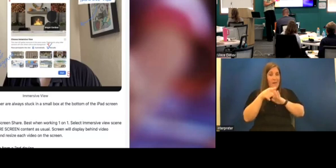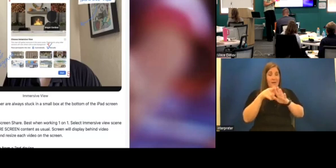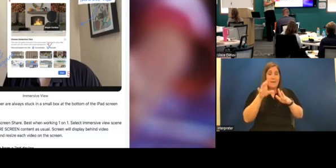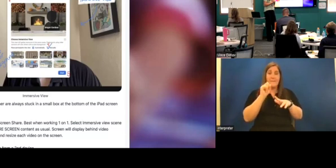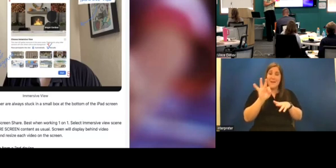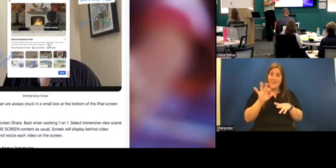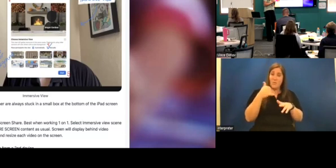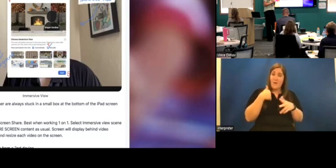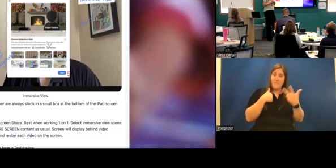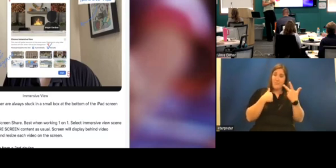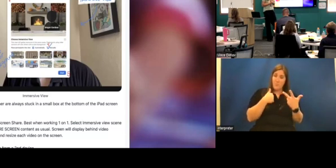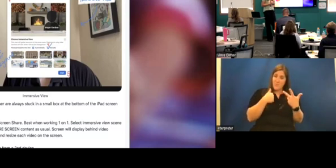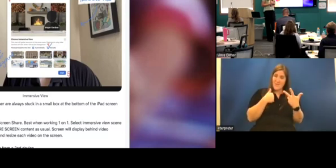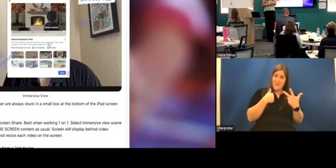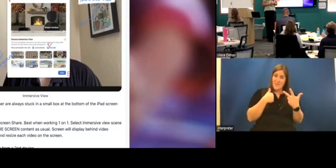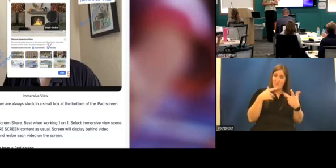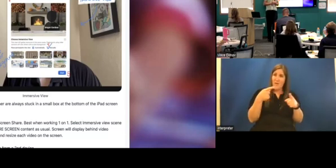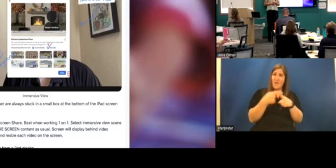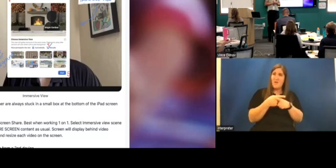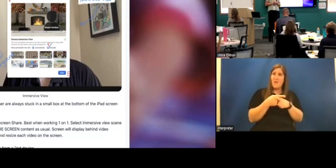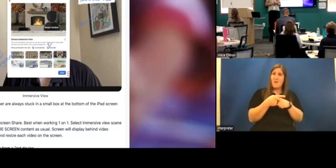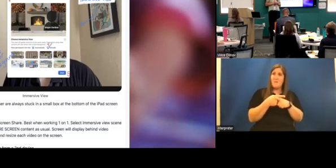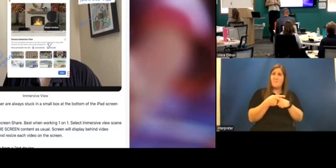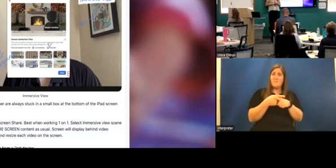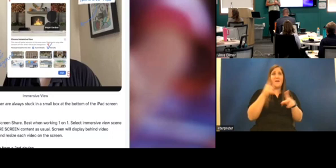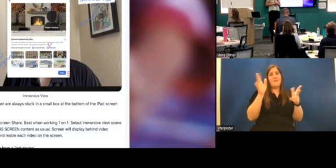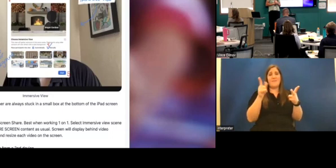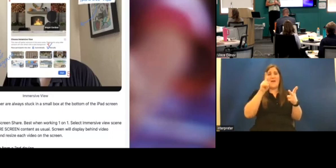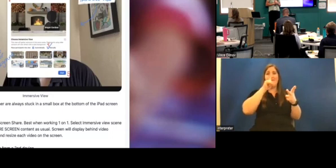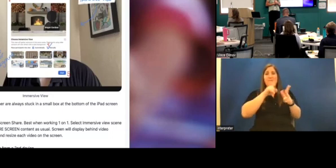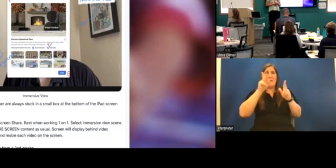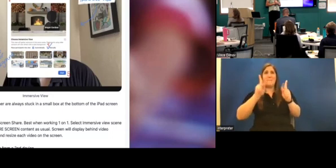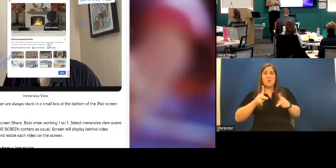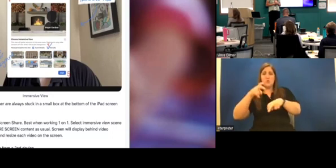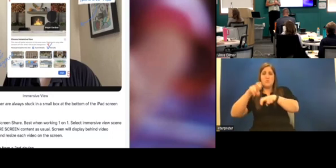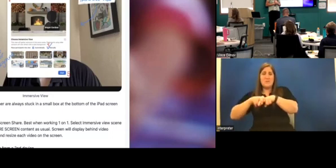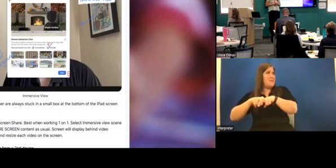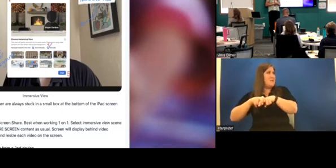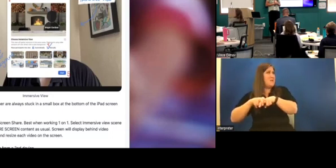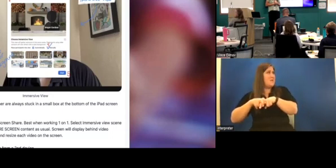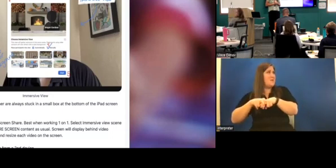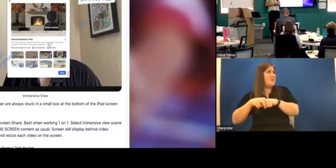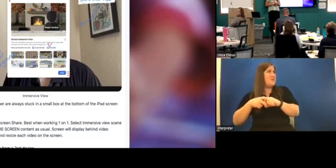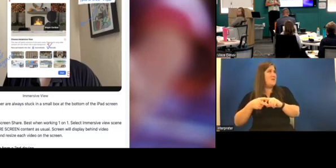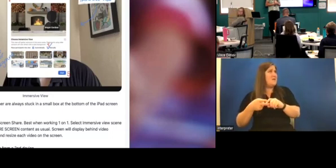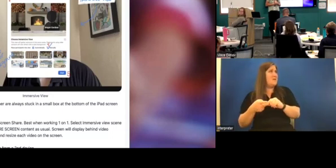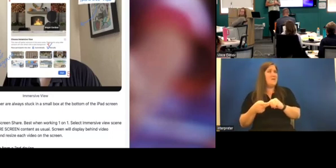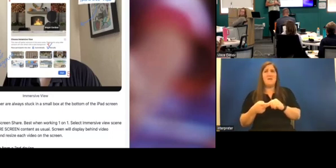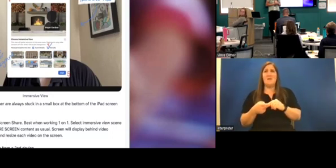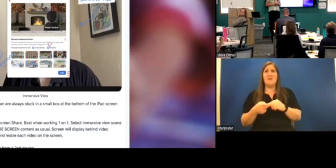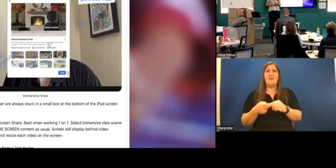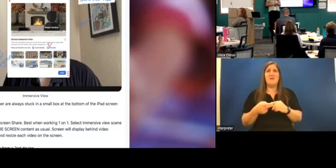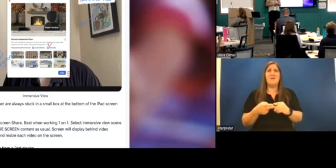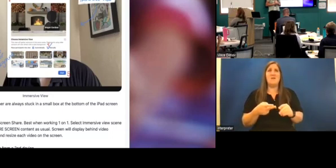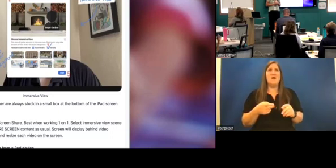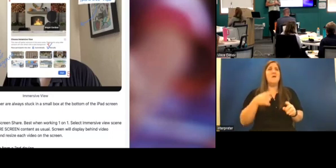pre-write. What do you mean? Just take Have a a blank fake dummy screen. set up. Yeah. To your third. I don't think, why would you need, I don't think you need I something. thought you were saying